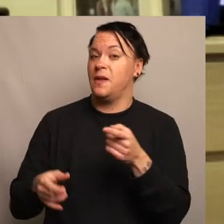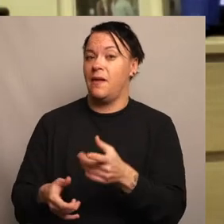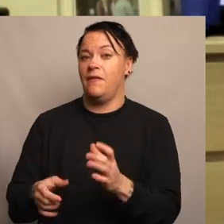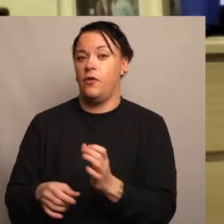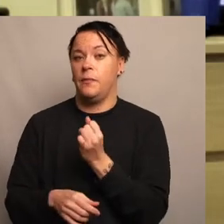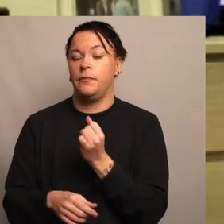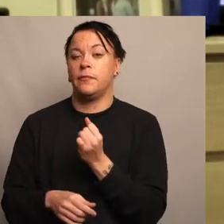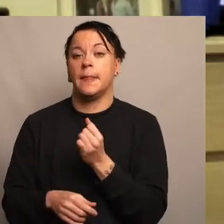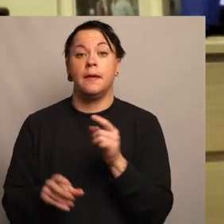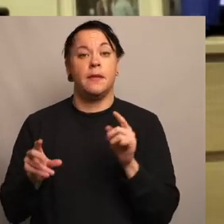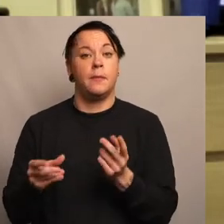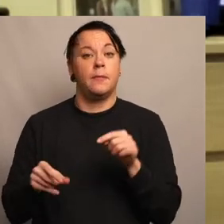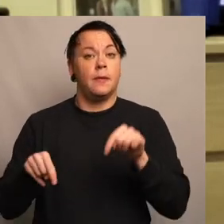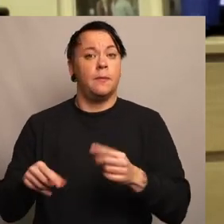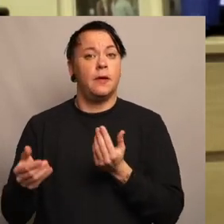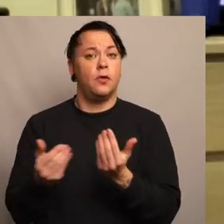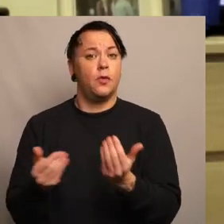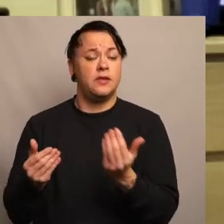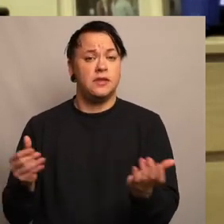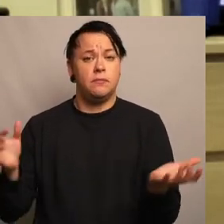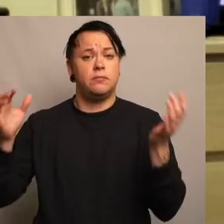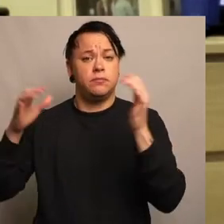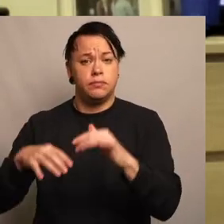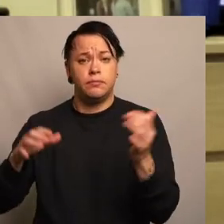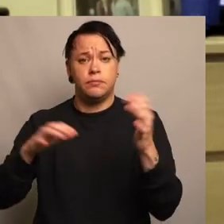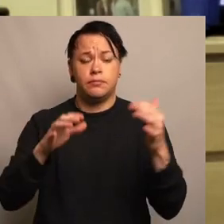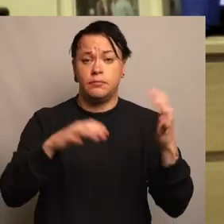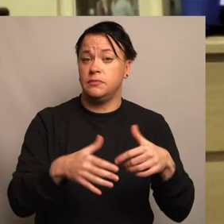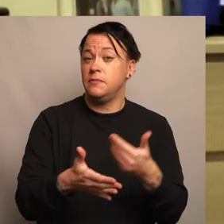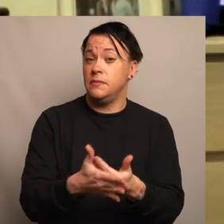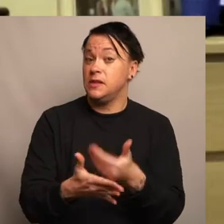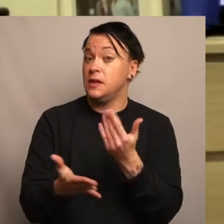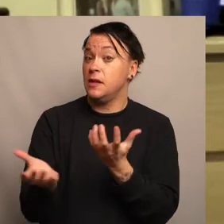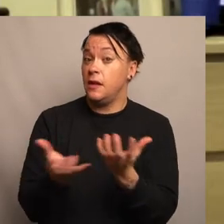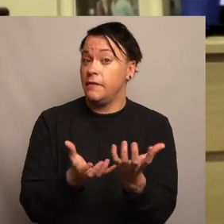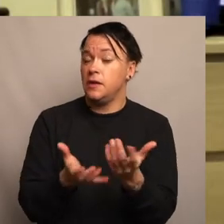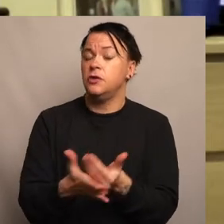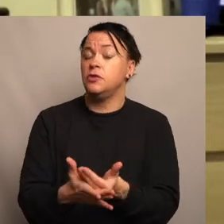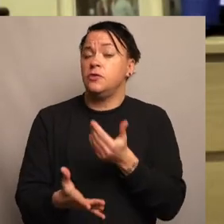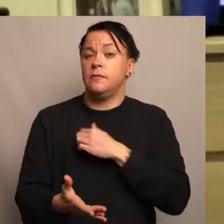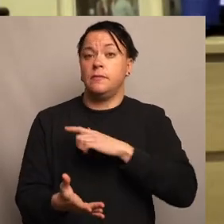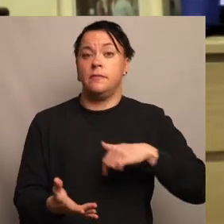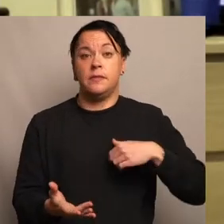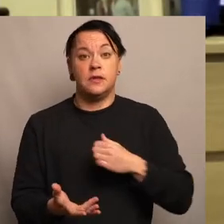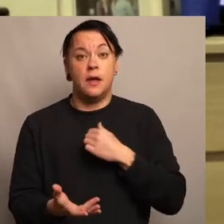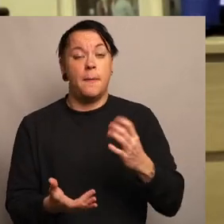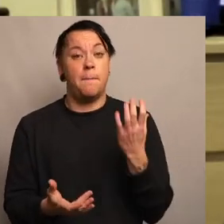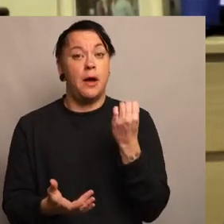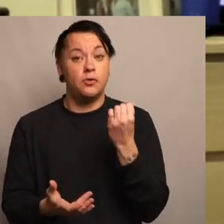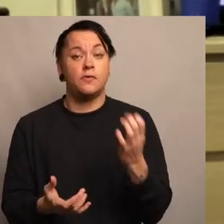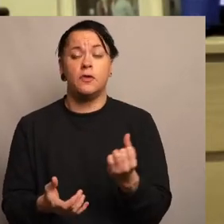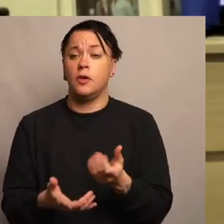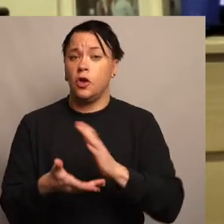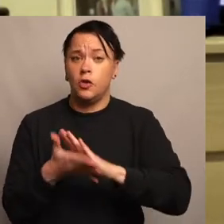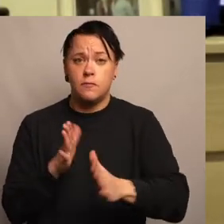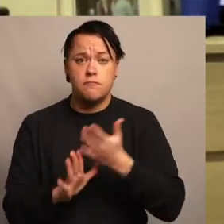assemblies, and why they're radical is because they create the opportunity for us to be in conversation with each other.